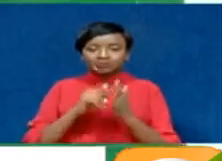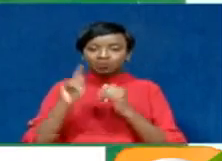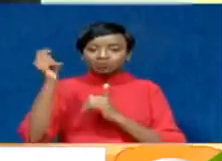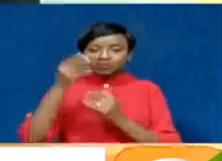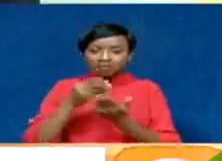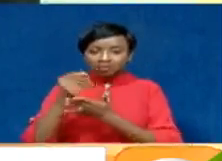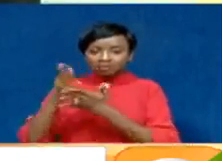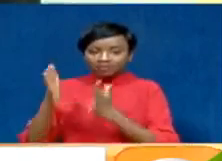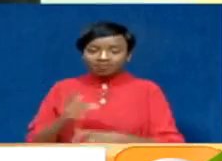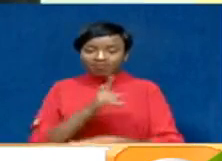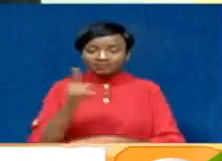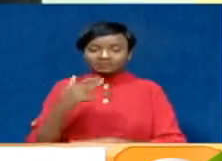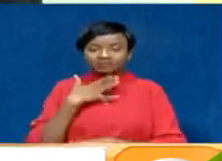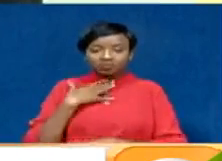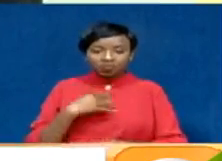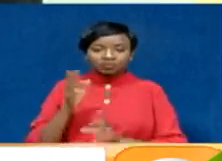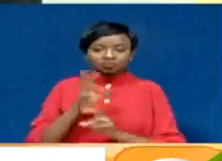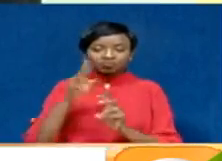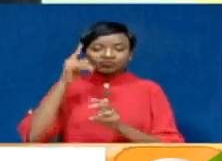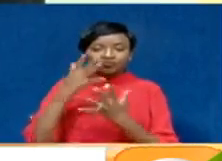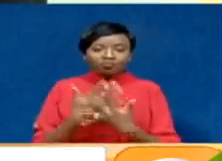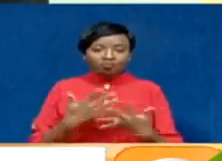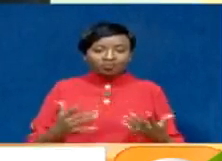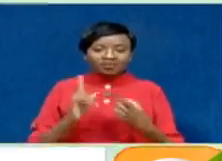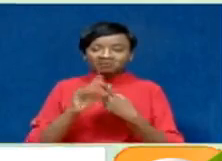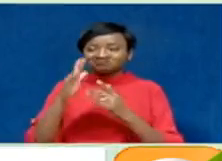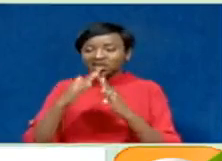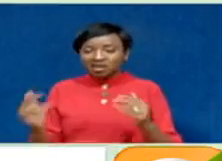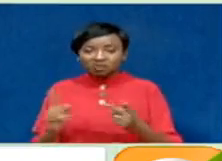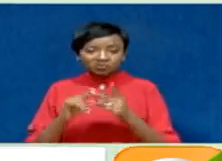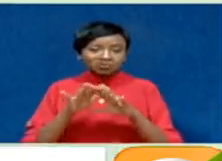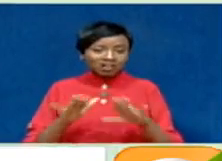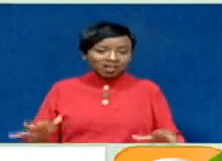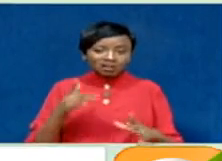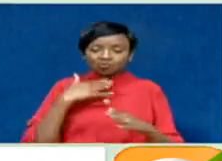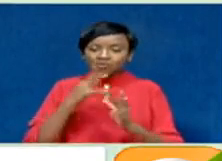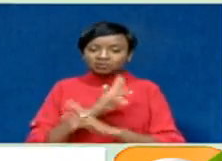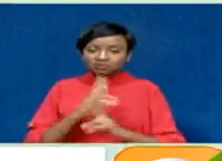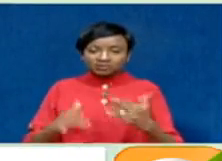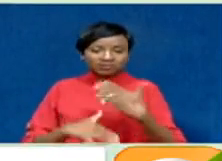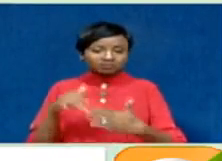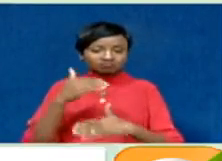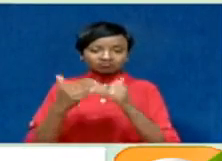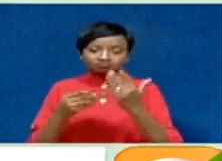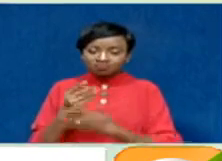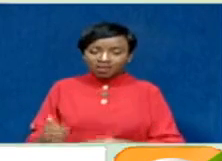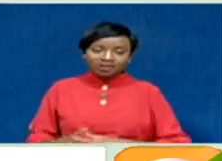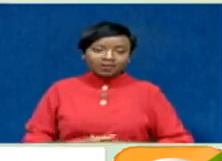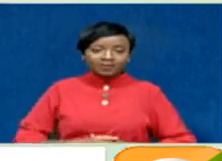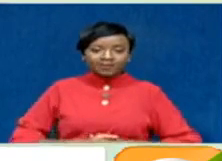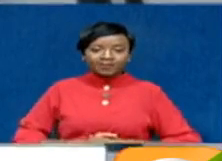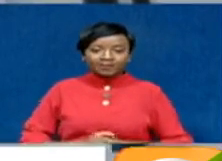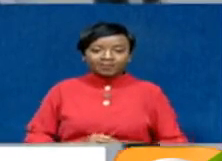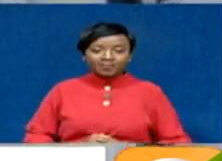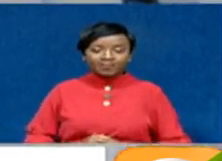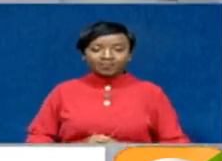buyers are aggressively looking for property to own, be it housing or land to build on. Other factors that Optiven and BuyRent Kenya